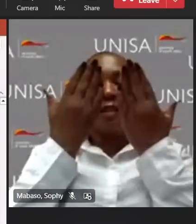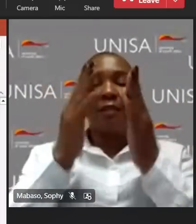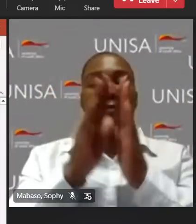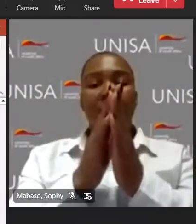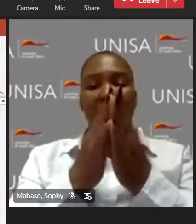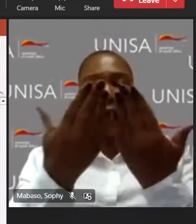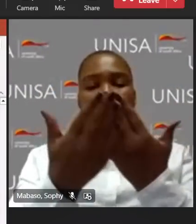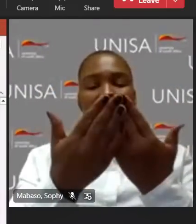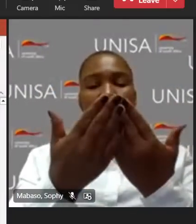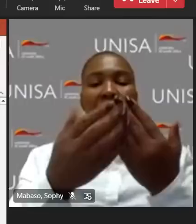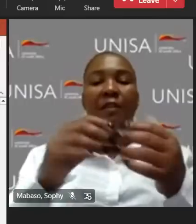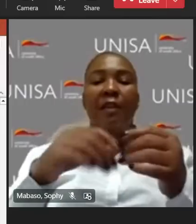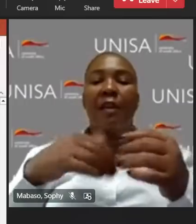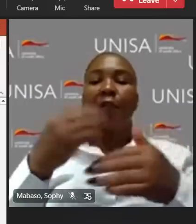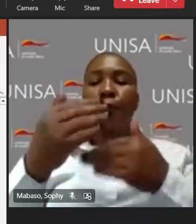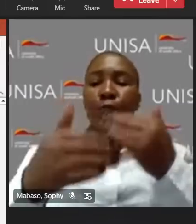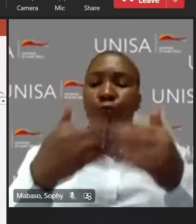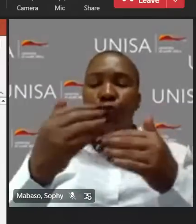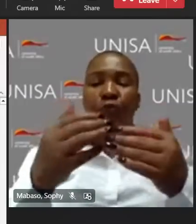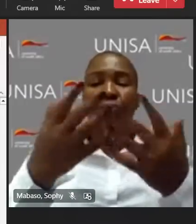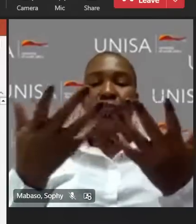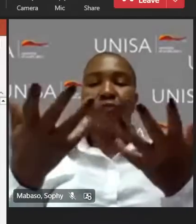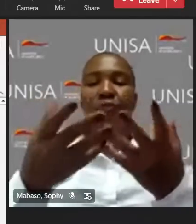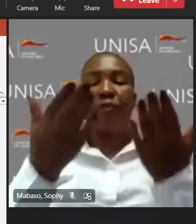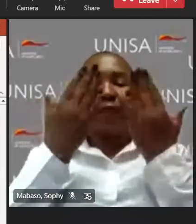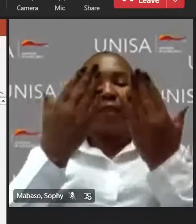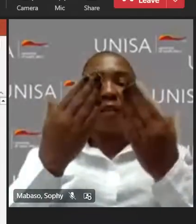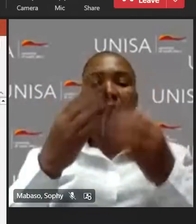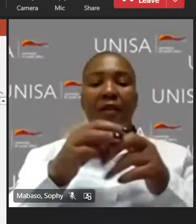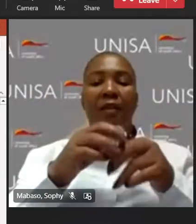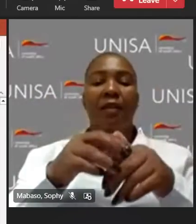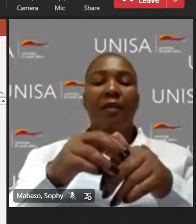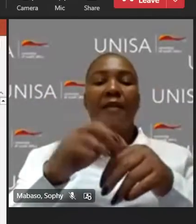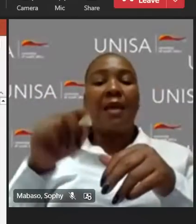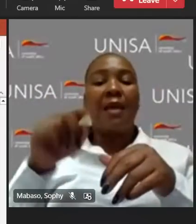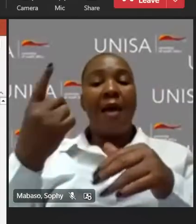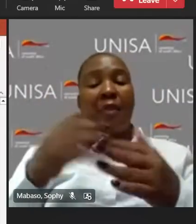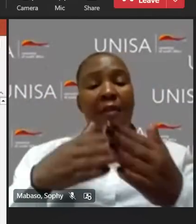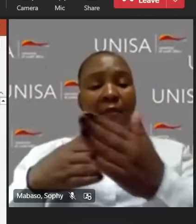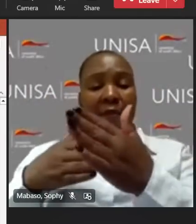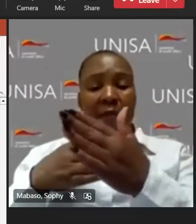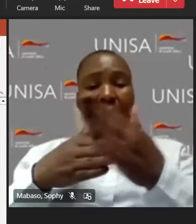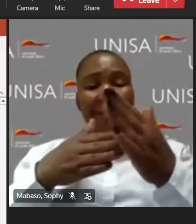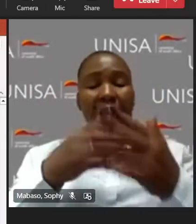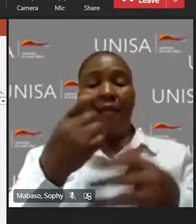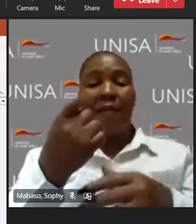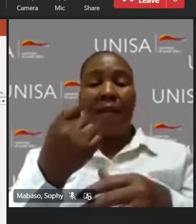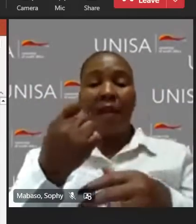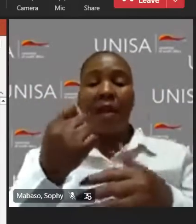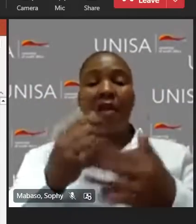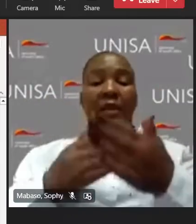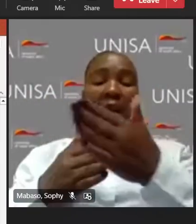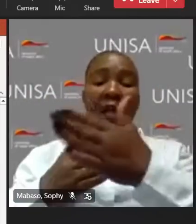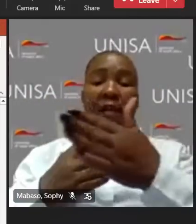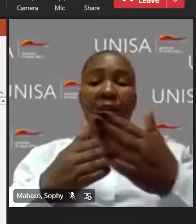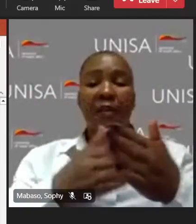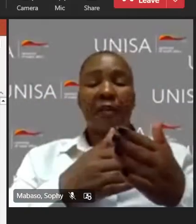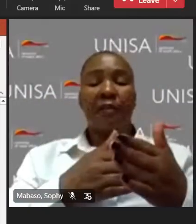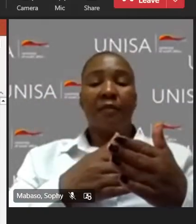still write your exams. So we have the other flags, which is financial flags and handover